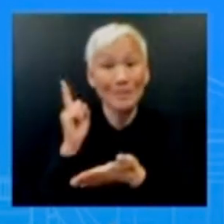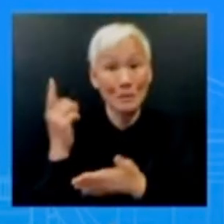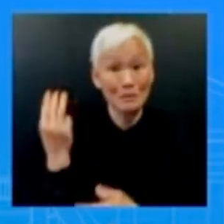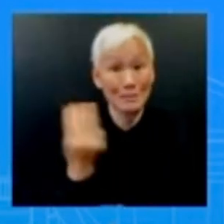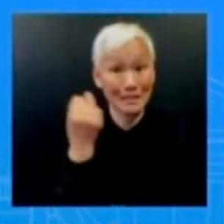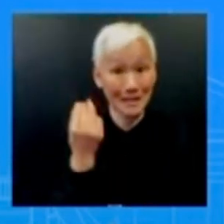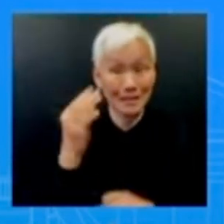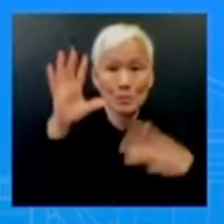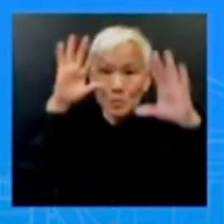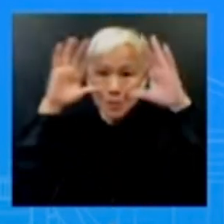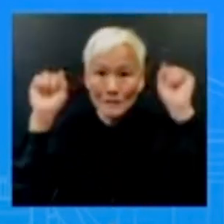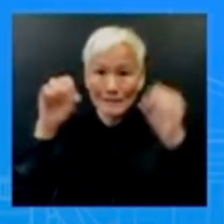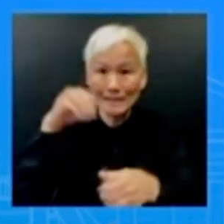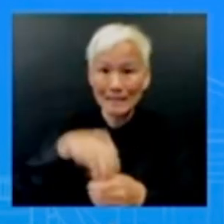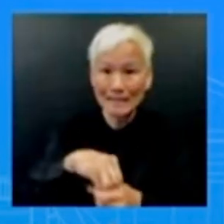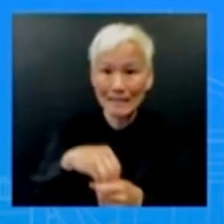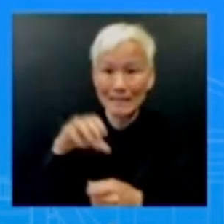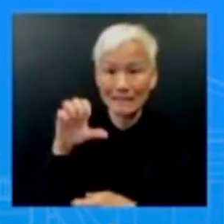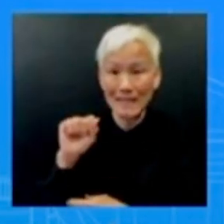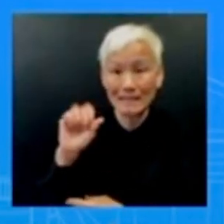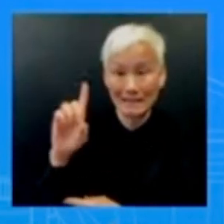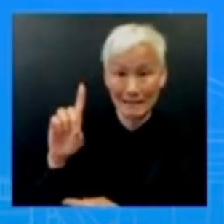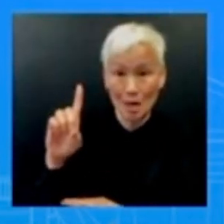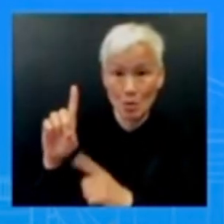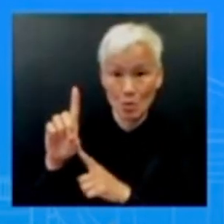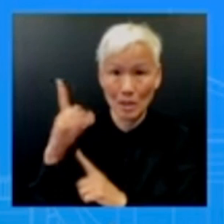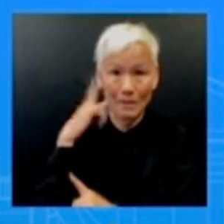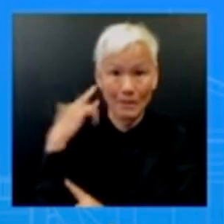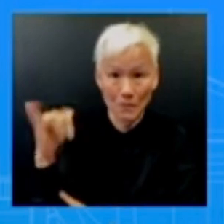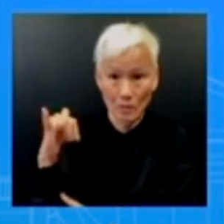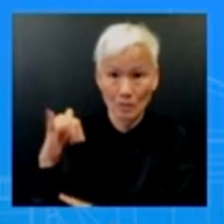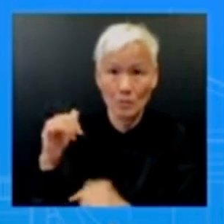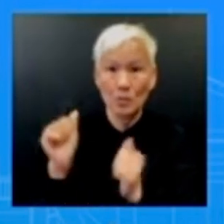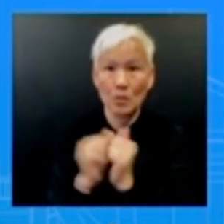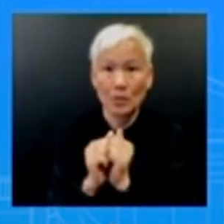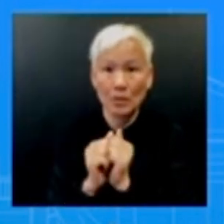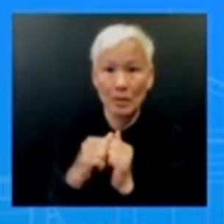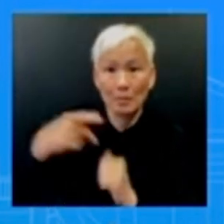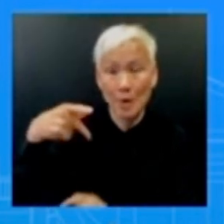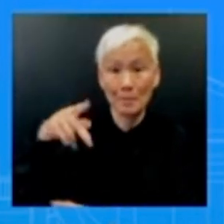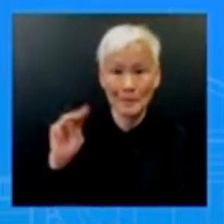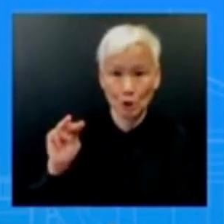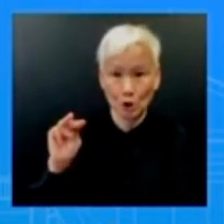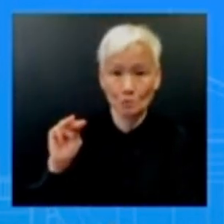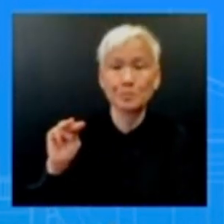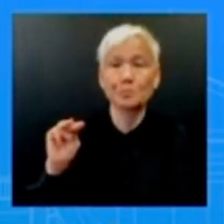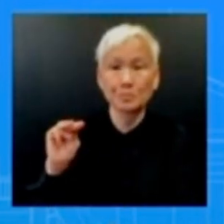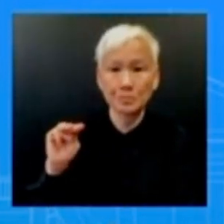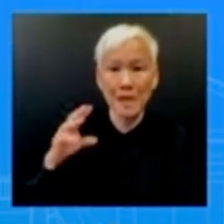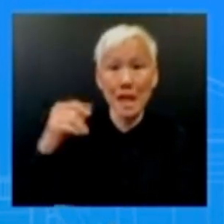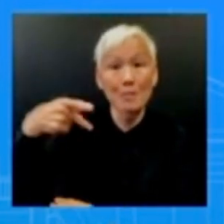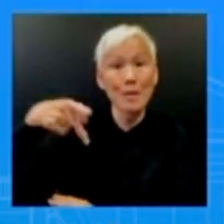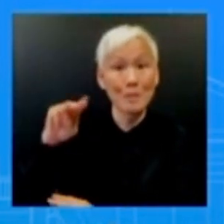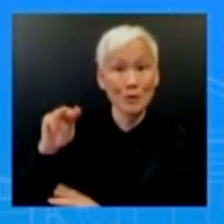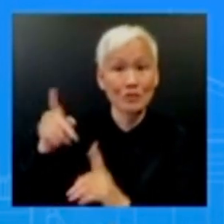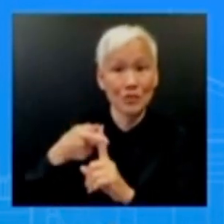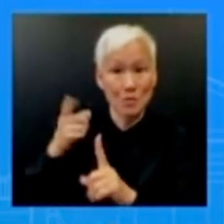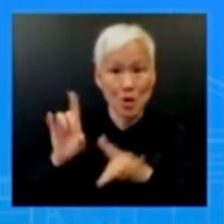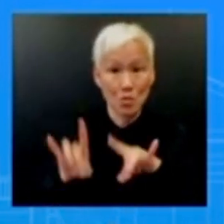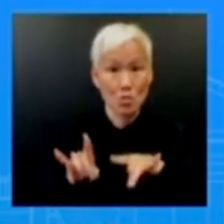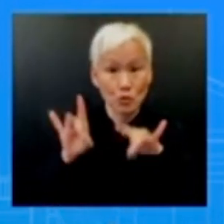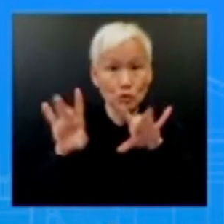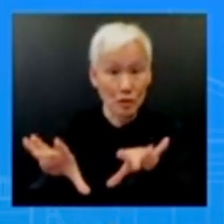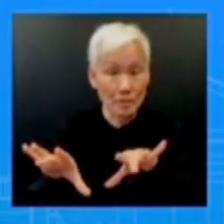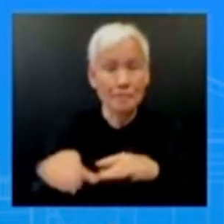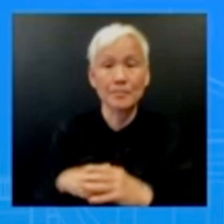unveil with Prime Minister Sunak and Prime Minister Albanese of Australia this AUKUS deal. This is an opportunity now